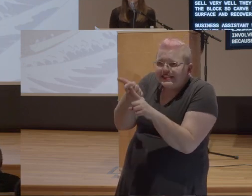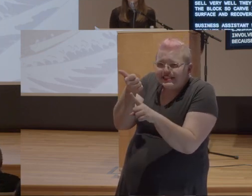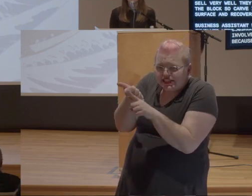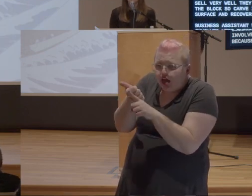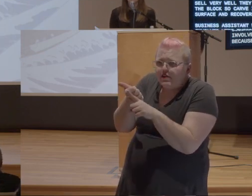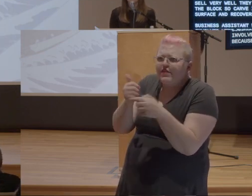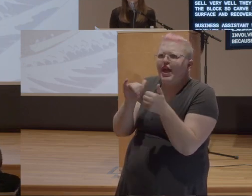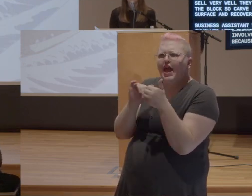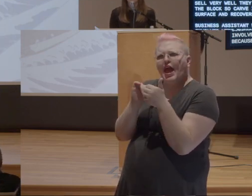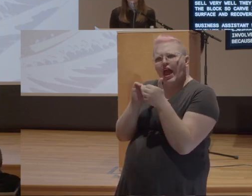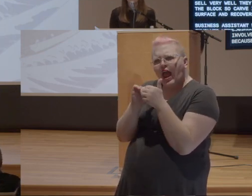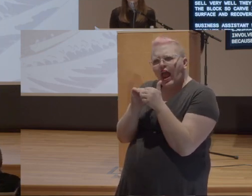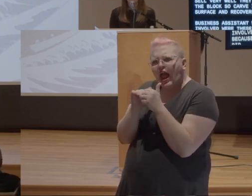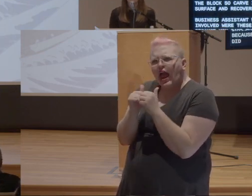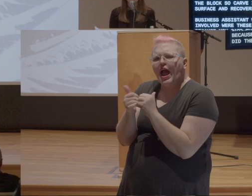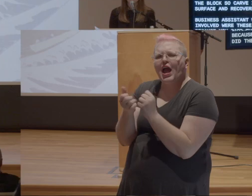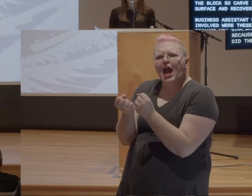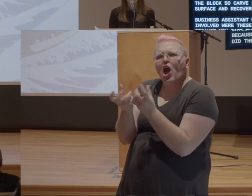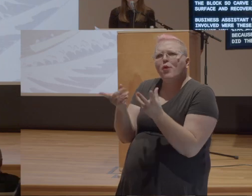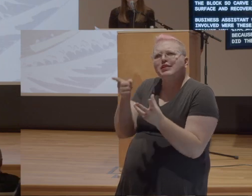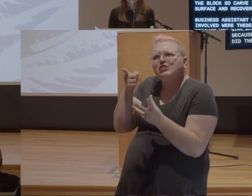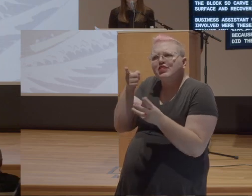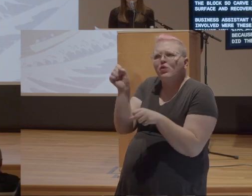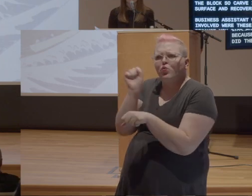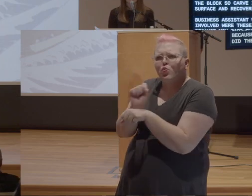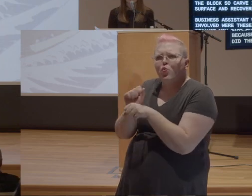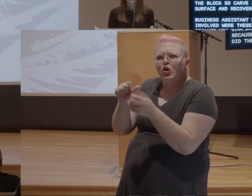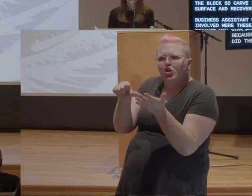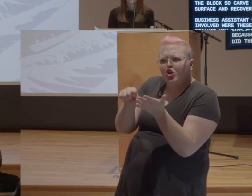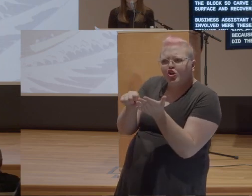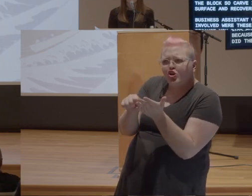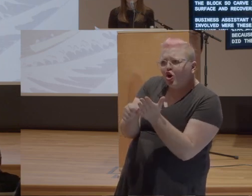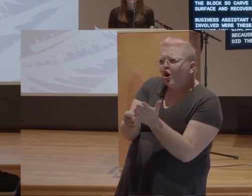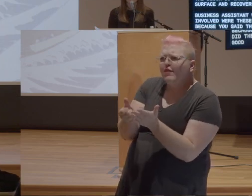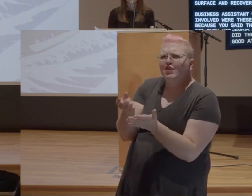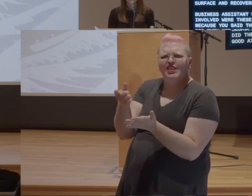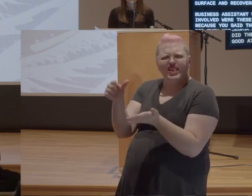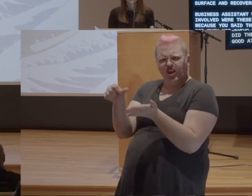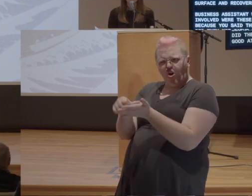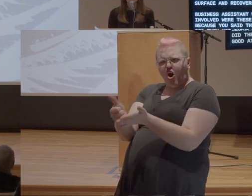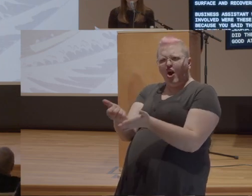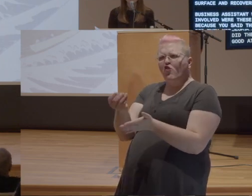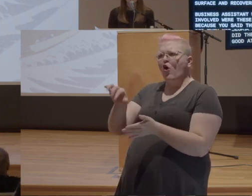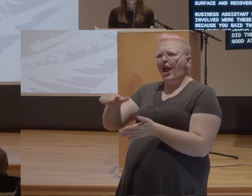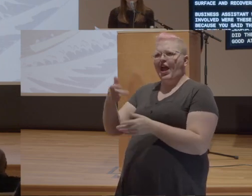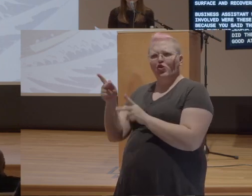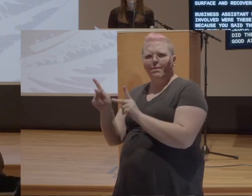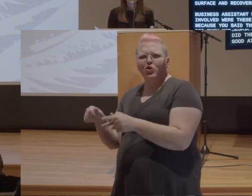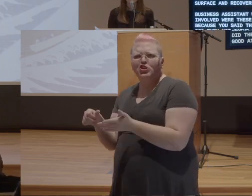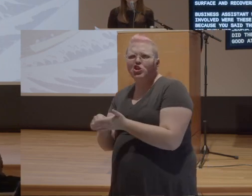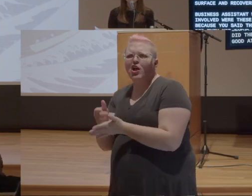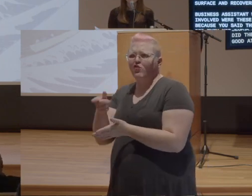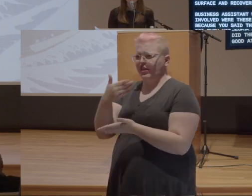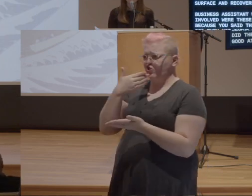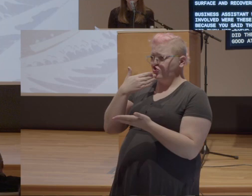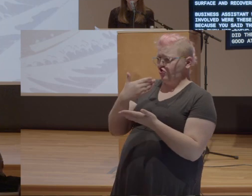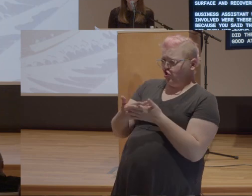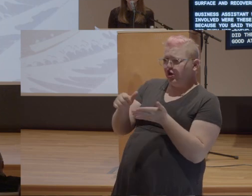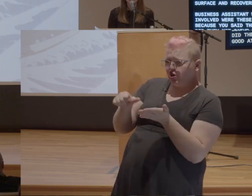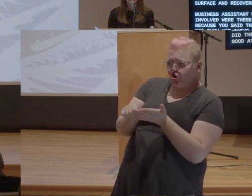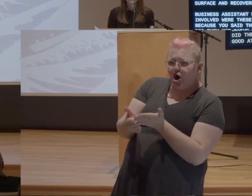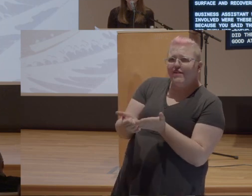So did they not carve at all, or were they just not good at carving the blocks? Like, how involved were they with the